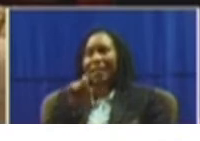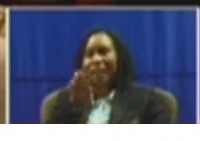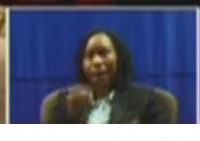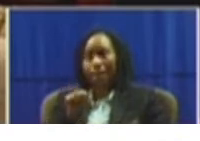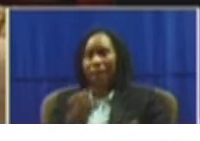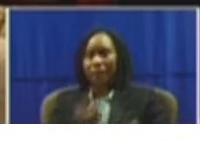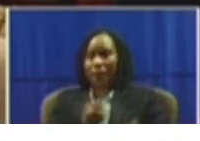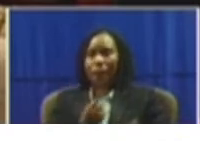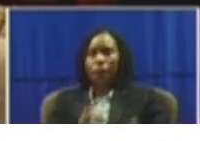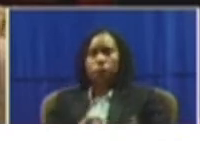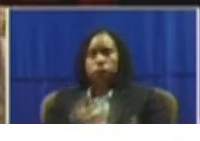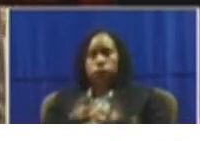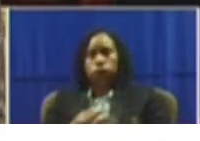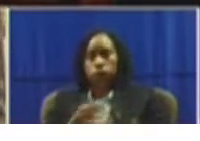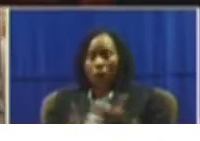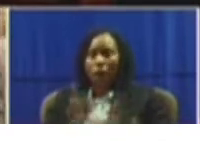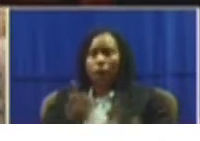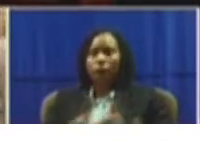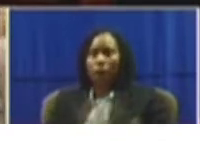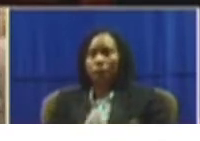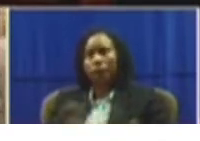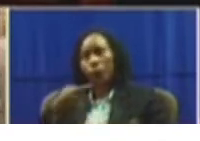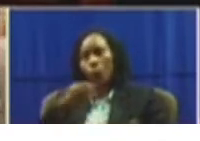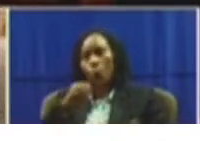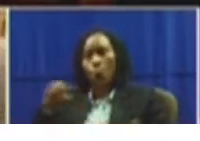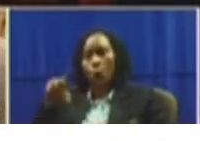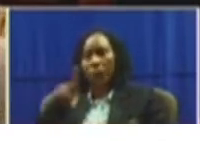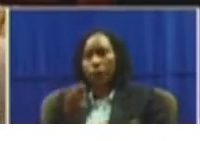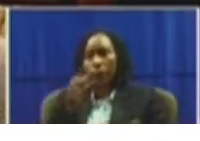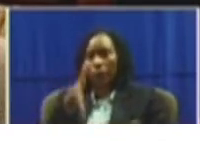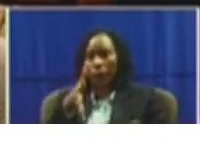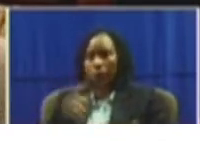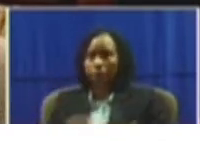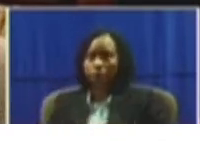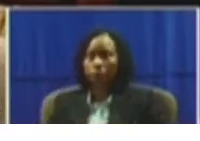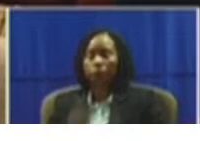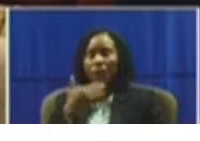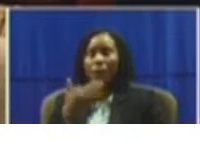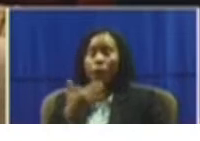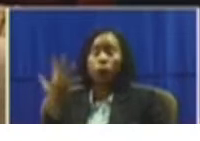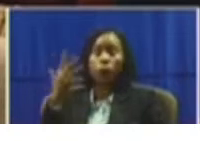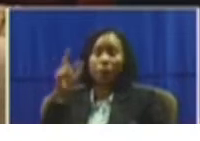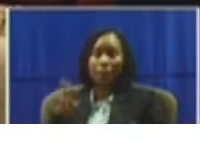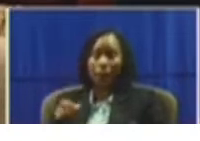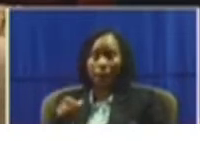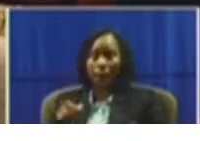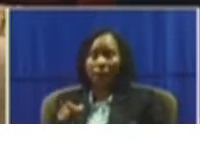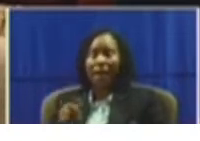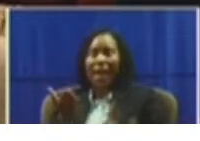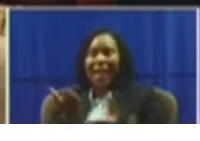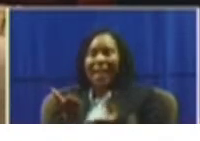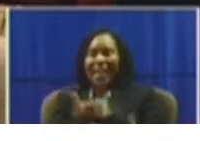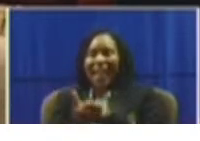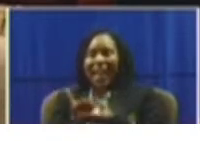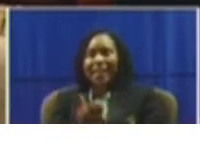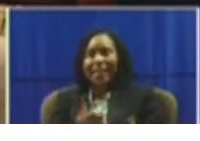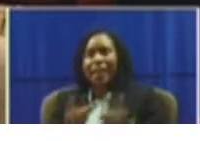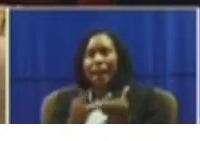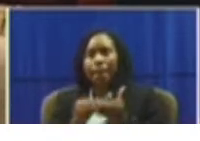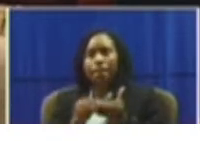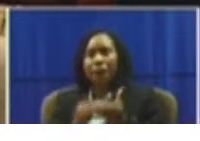Good. Thank you, Speaker. Speaker, there is a case number from the